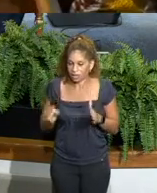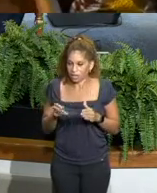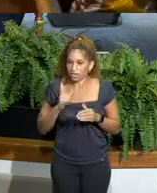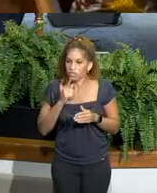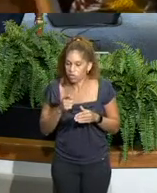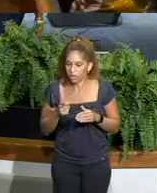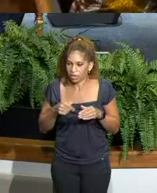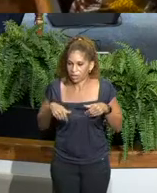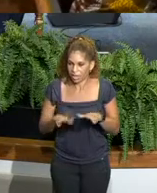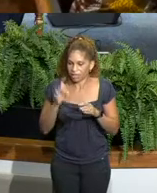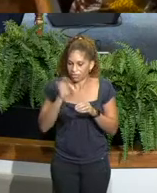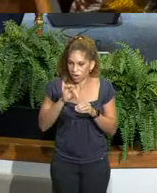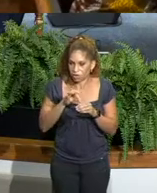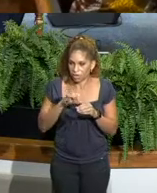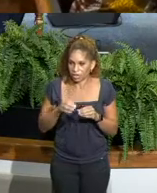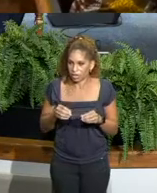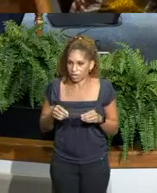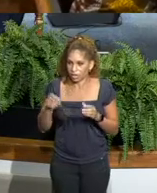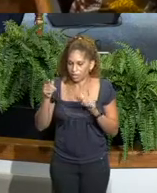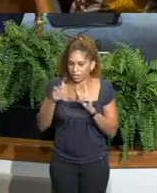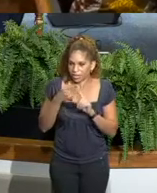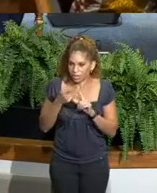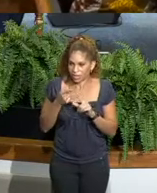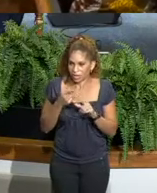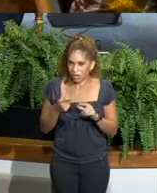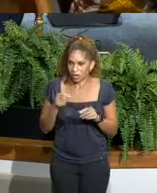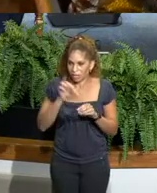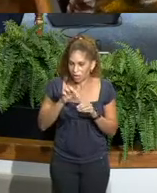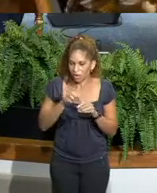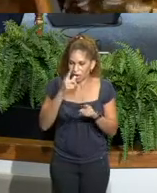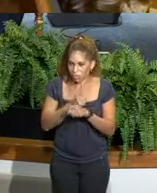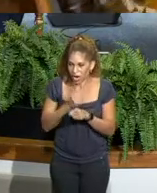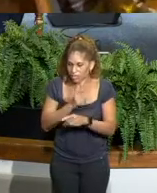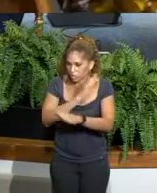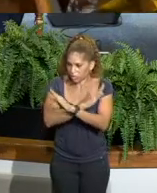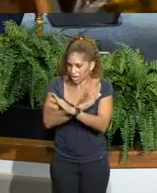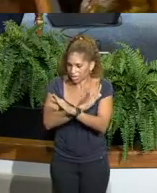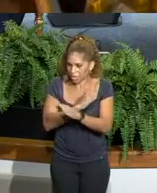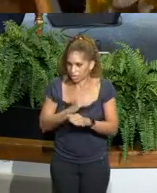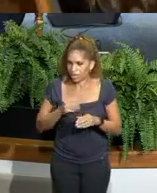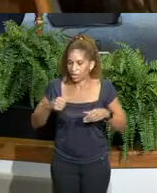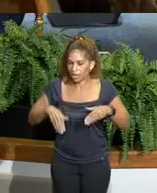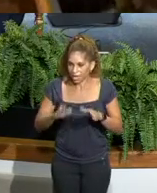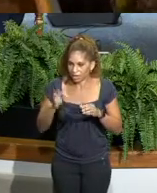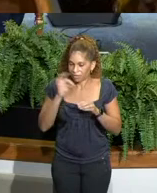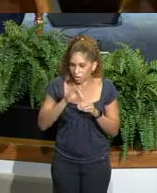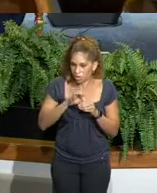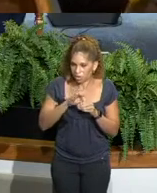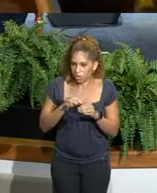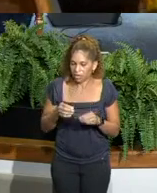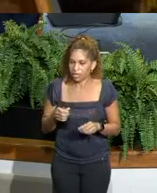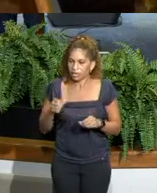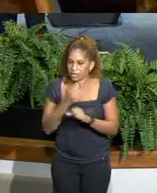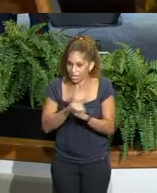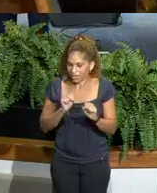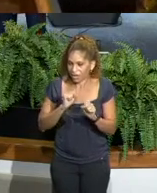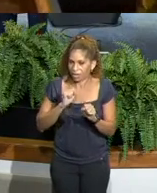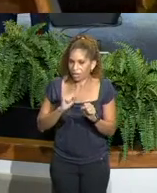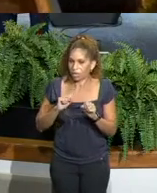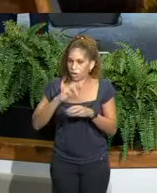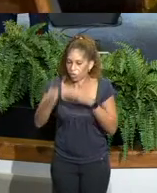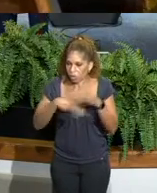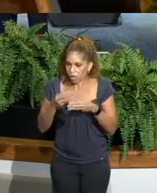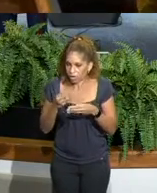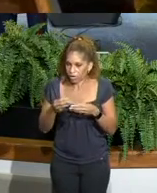are expanded and protected, let's vote. Until saving the world is more important than blowing up the world, let's vote. Somebody